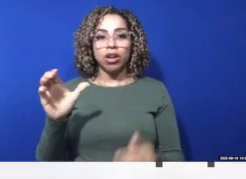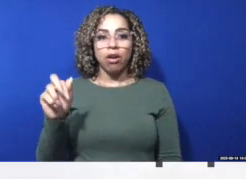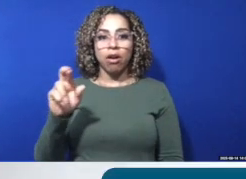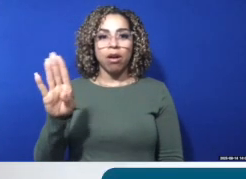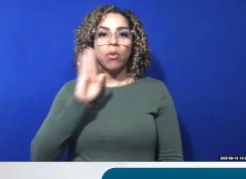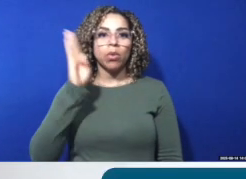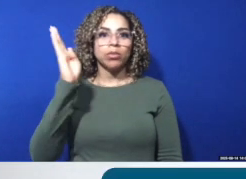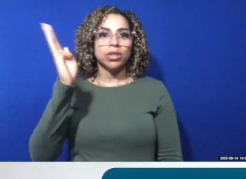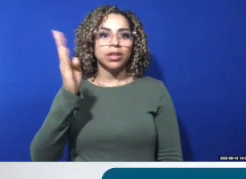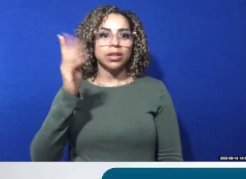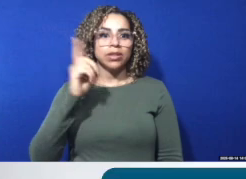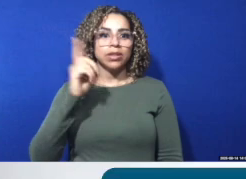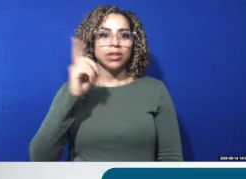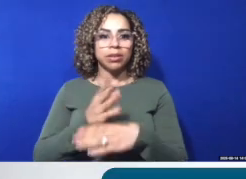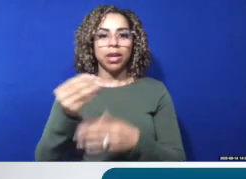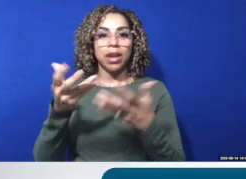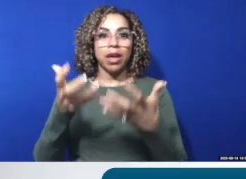slide, please.